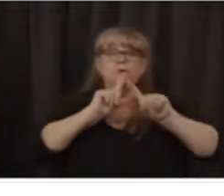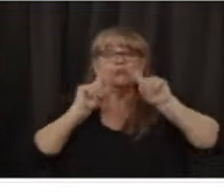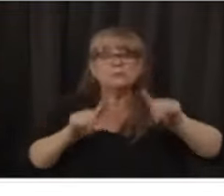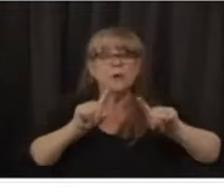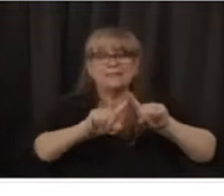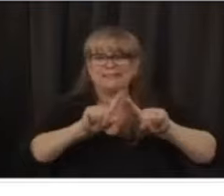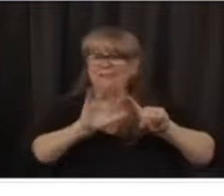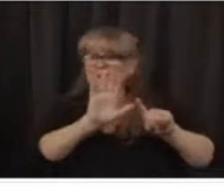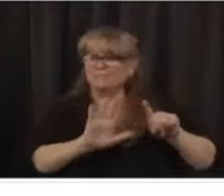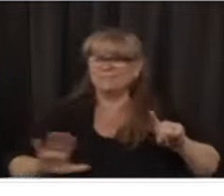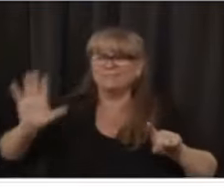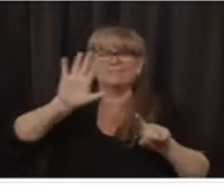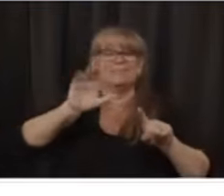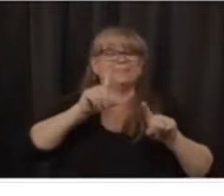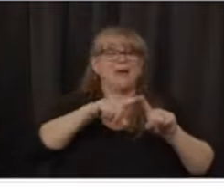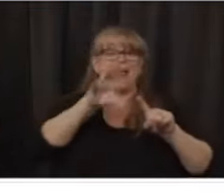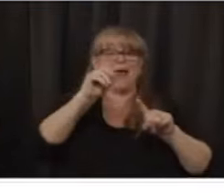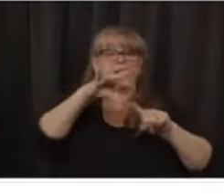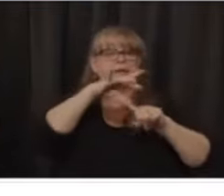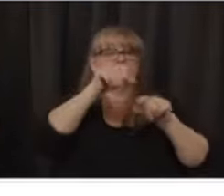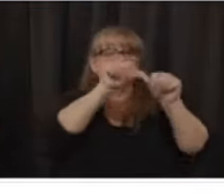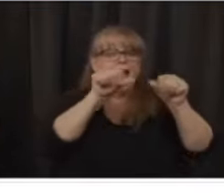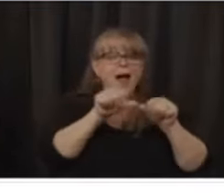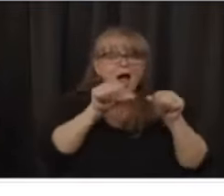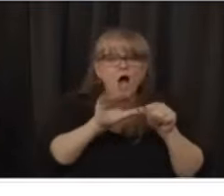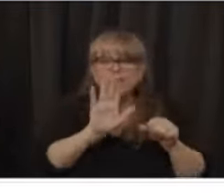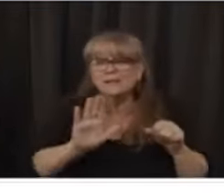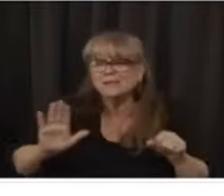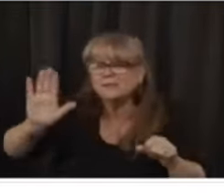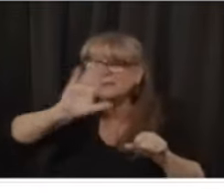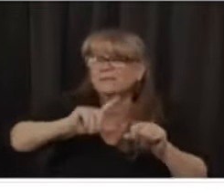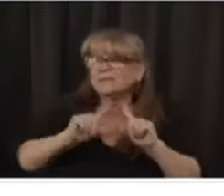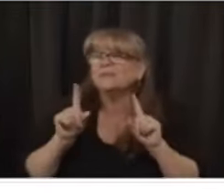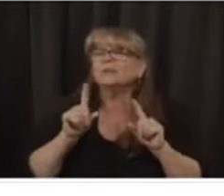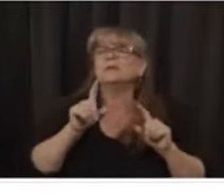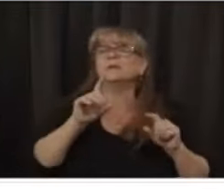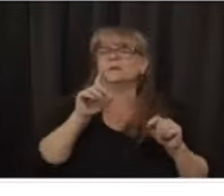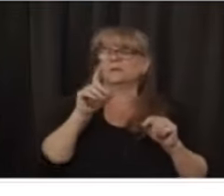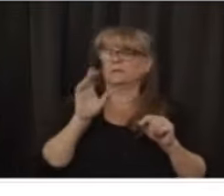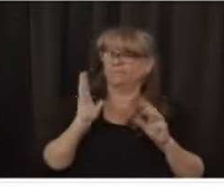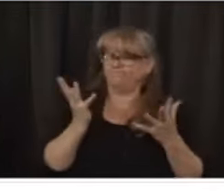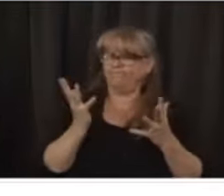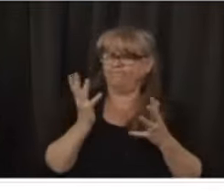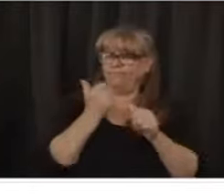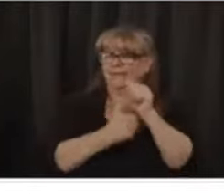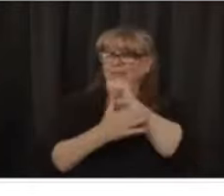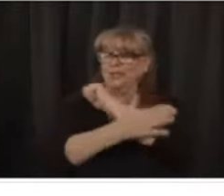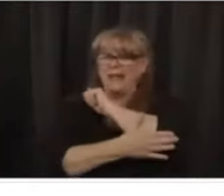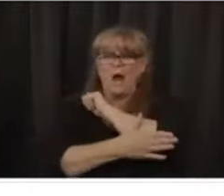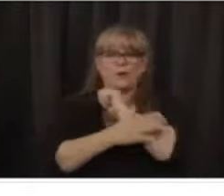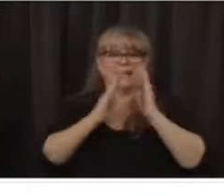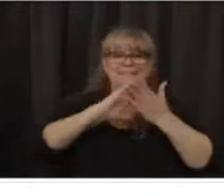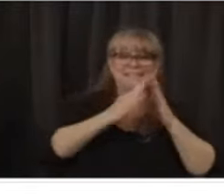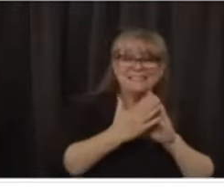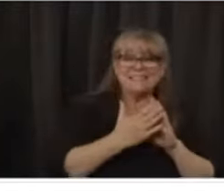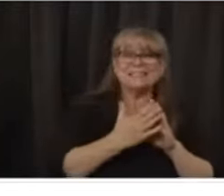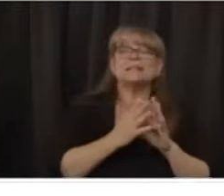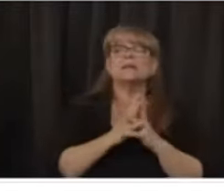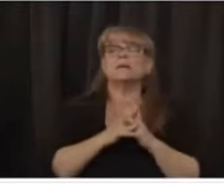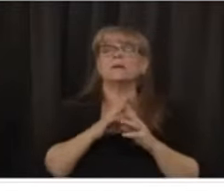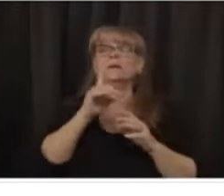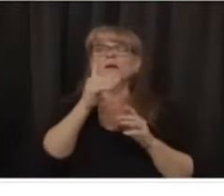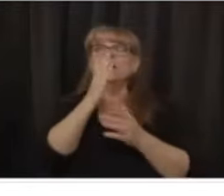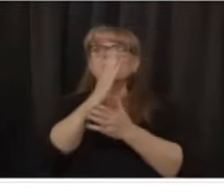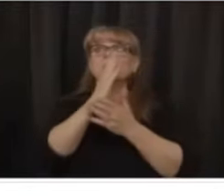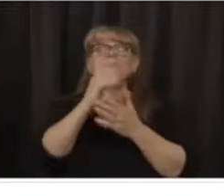The governor mentioned that I'm going to show you some data looking at differences across the state based on vaccination rates. But part of the story that I wanted to share with you today,